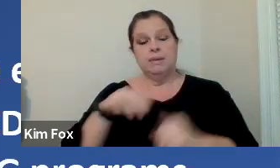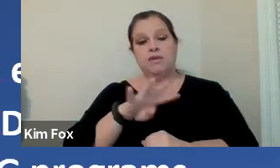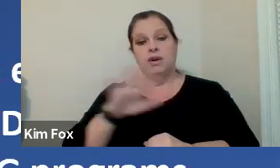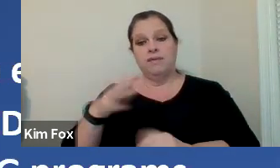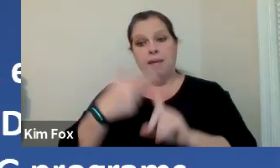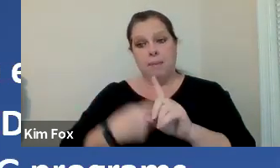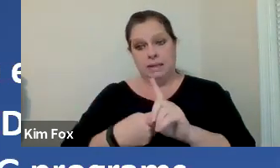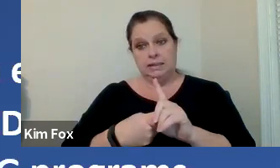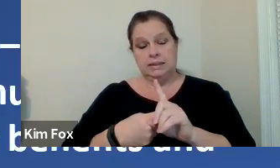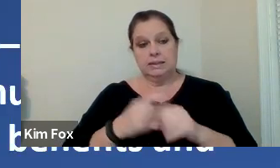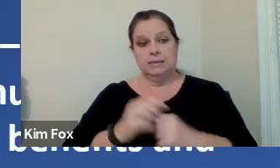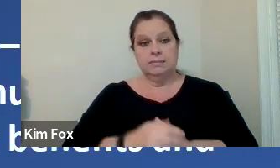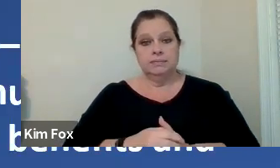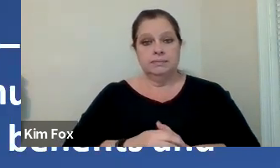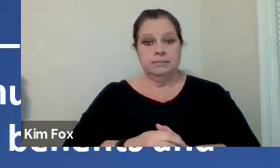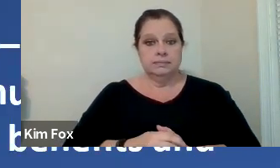months.